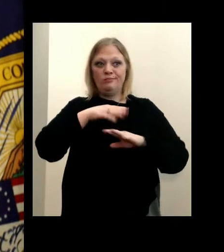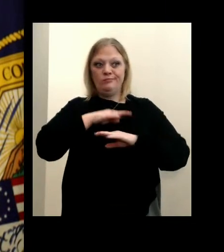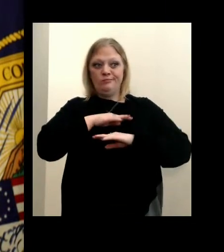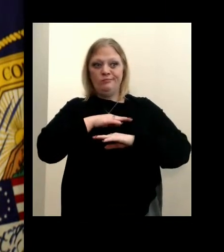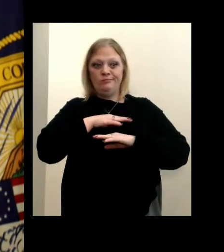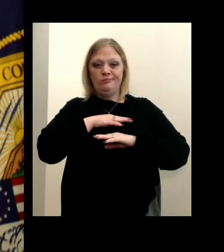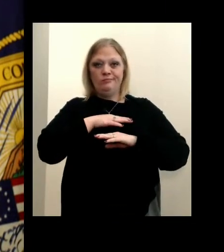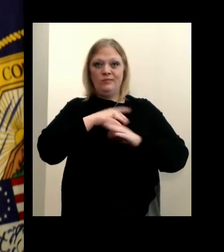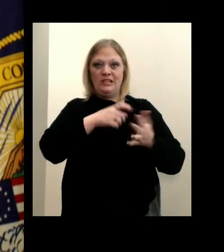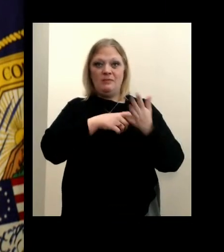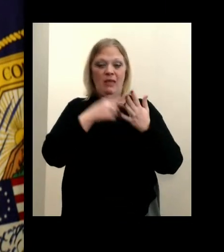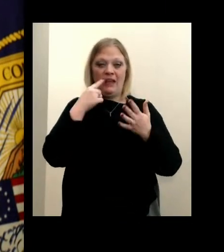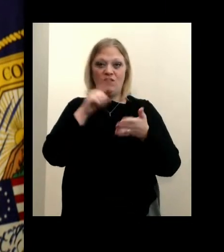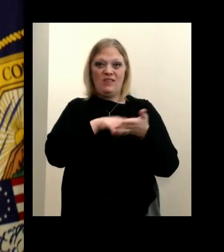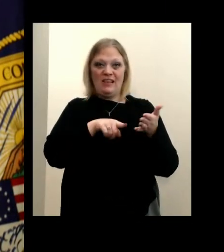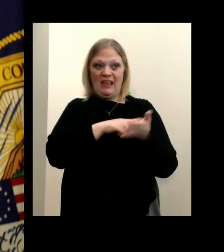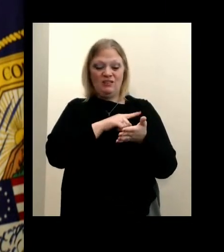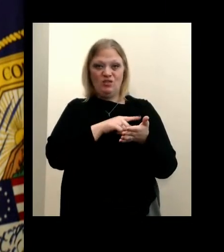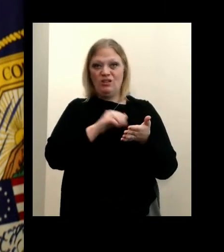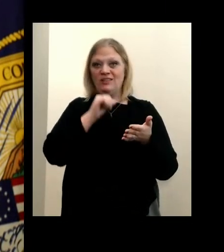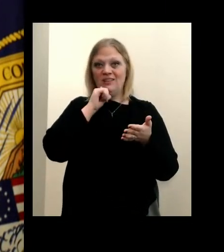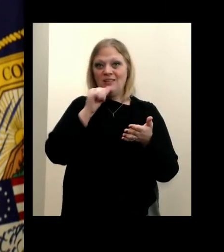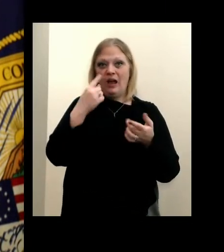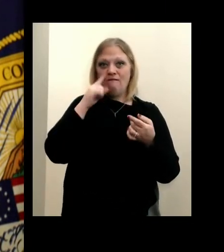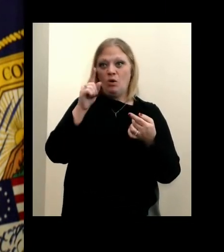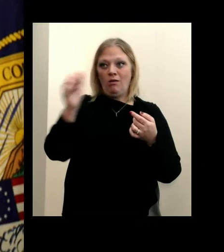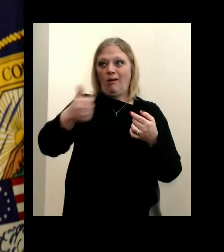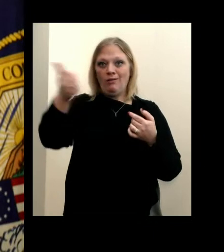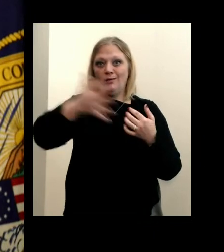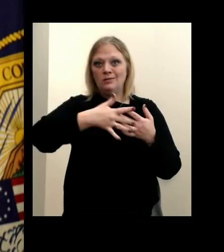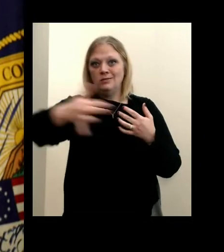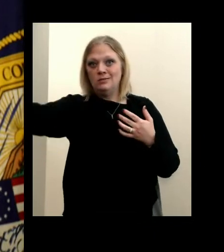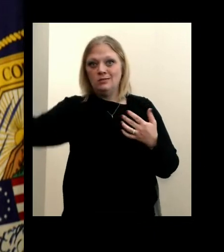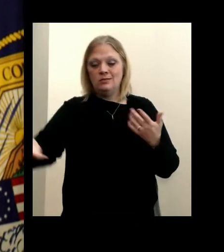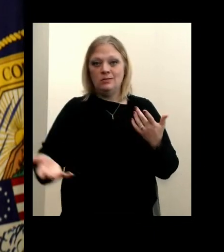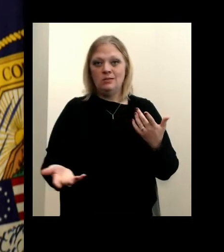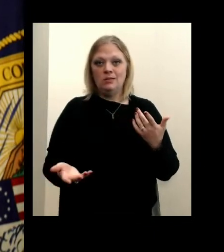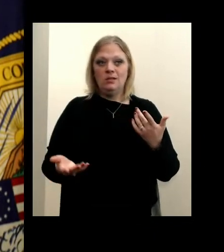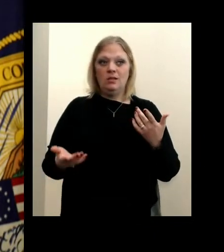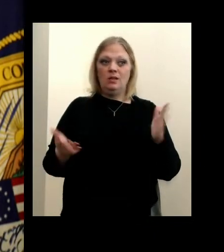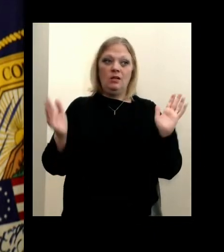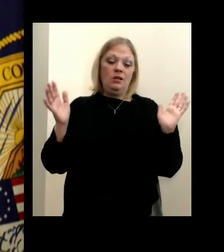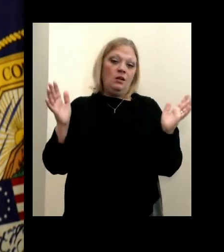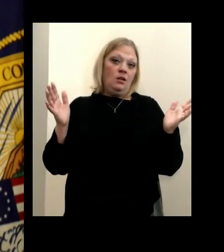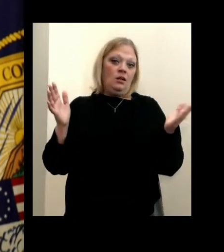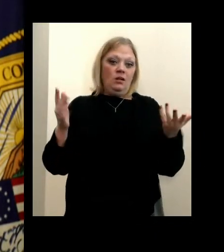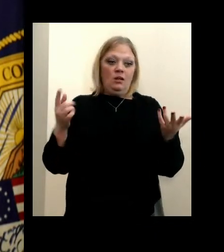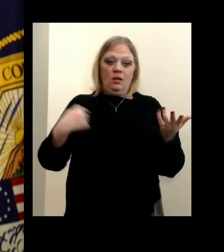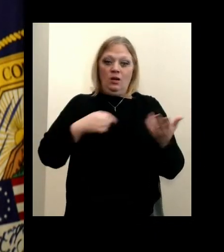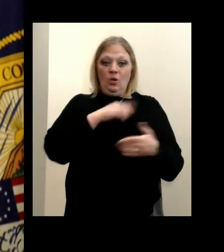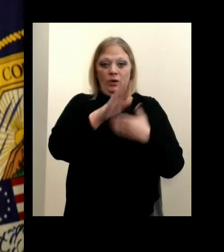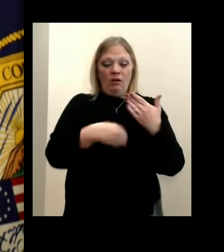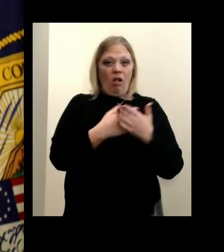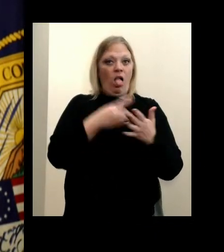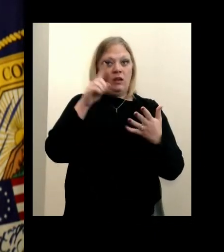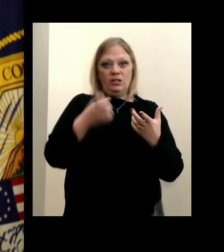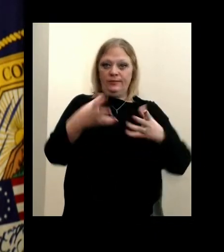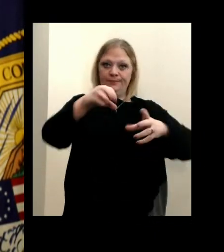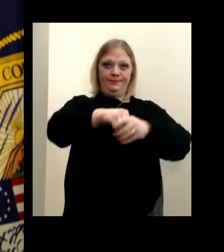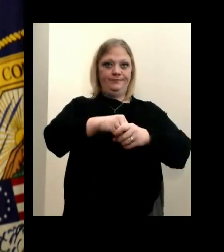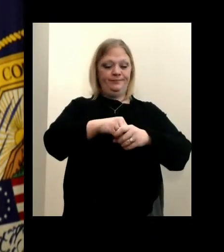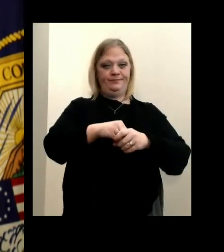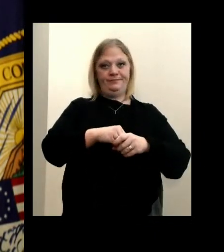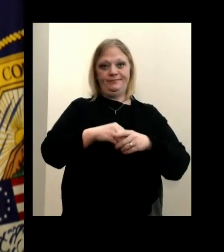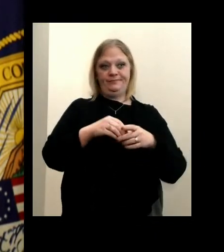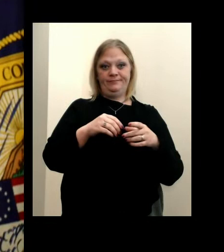appointments. Nevertheless, the demand that exists out there otherwise. It's in all hands on deck. We're all going to play a role in this, but